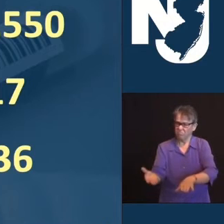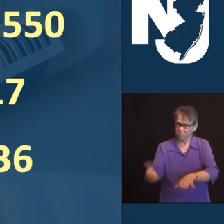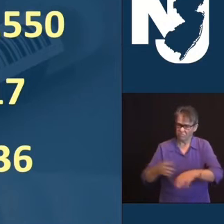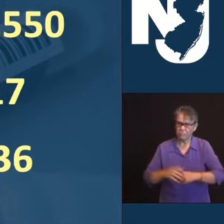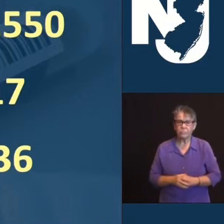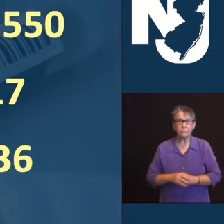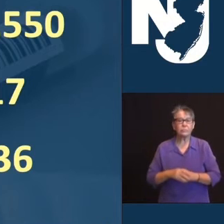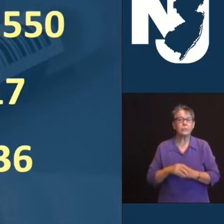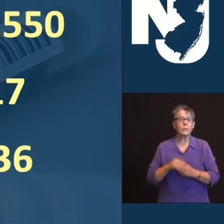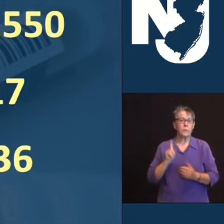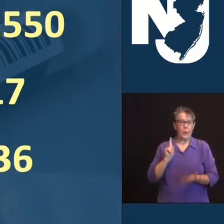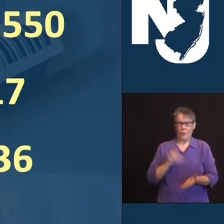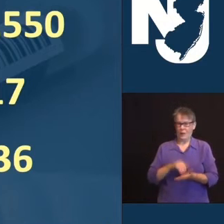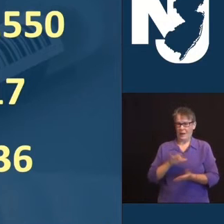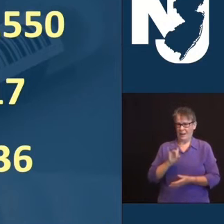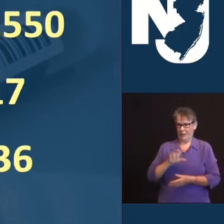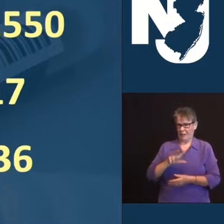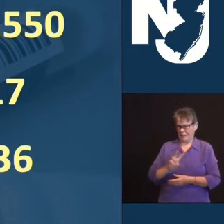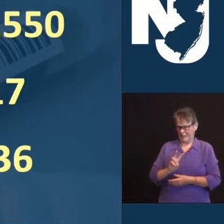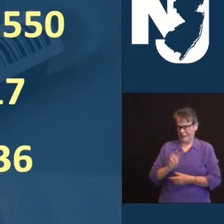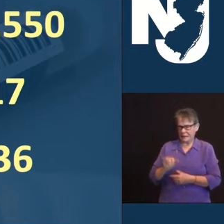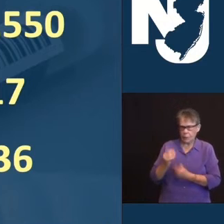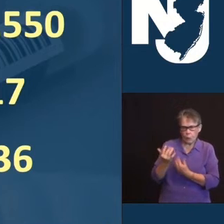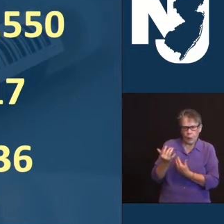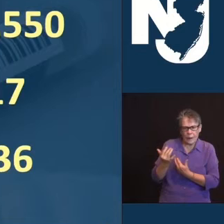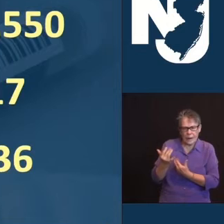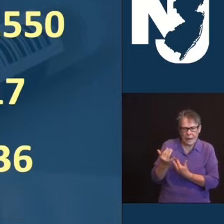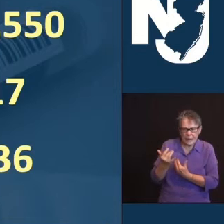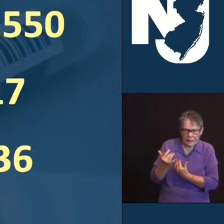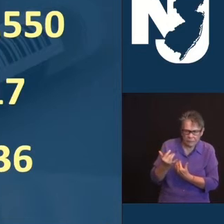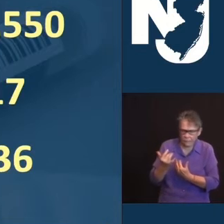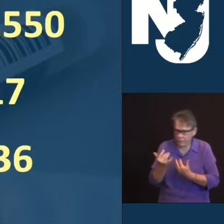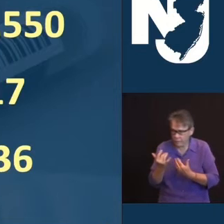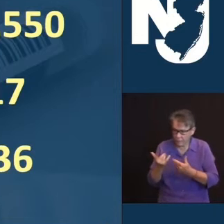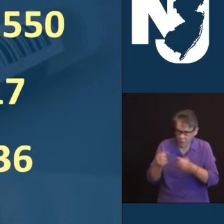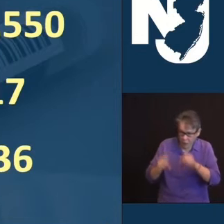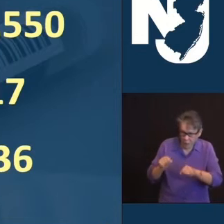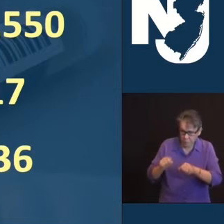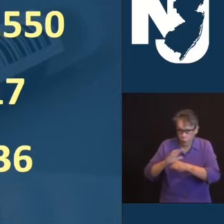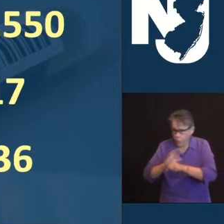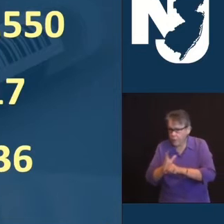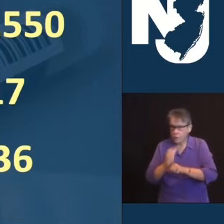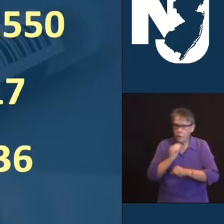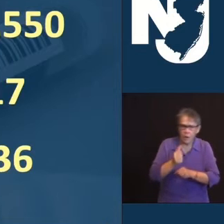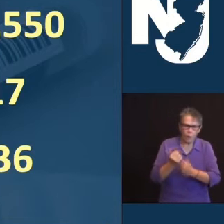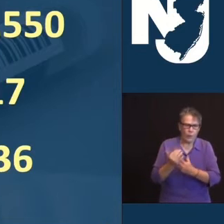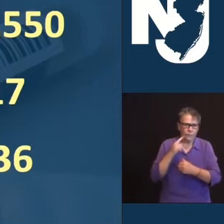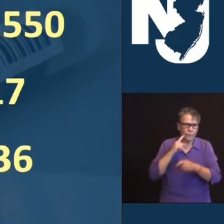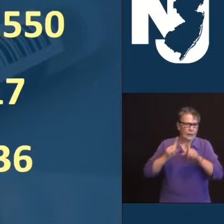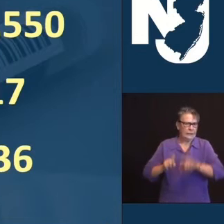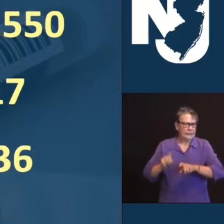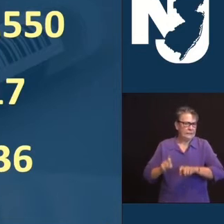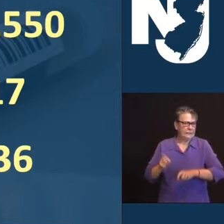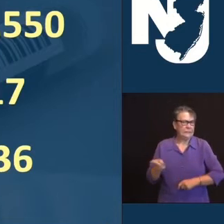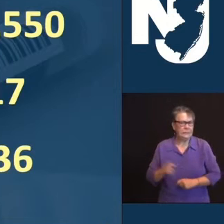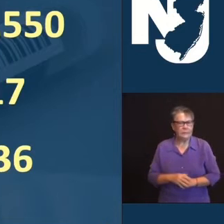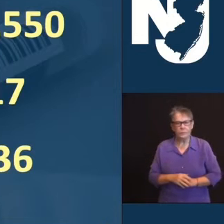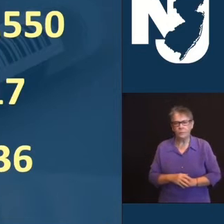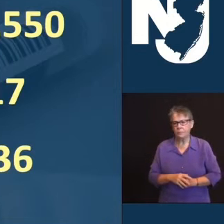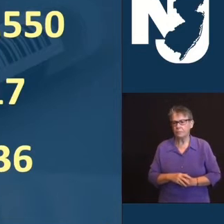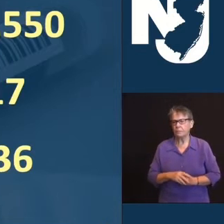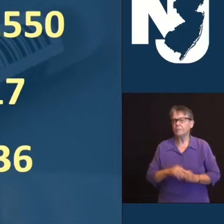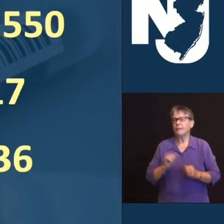1,836 probable deaths. Let's do as we do every day. Let's remember 3 more of these blessed